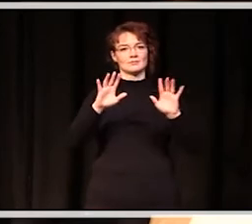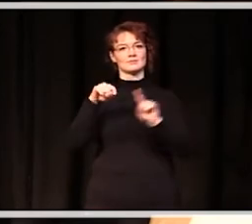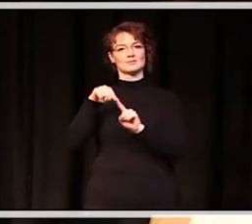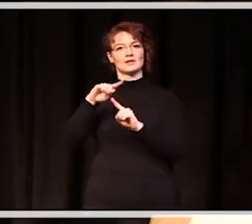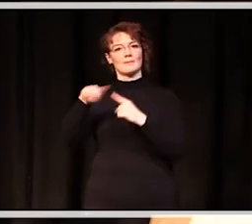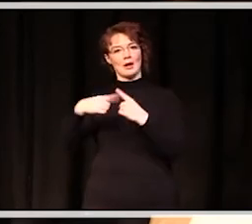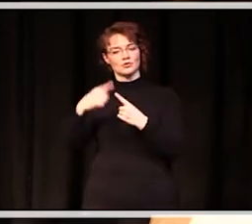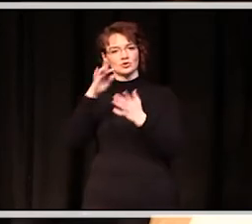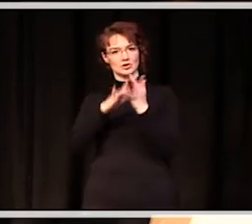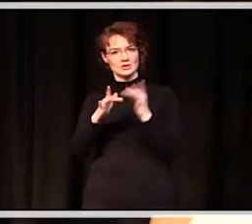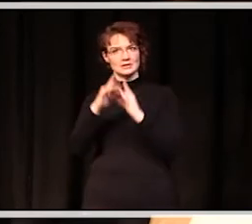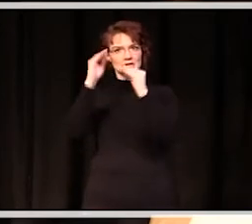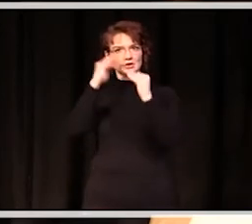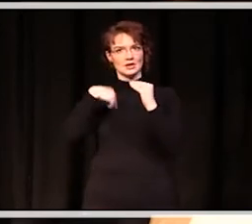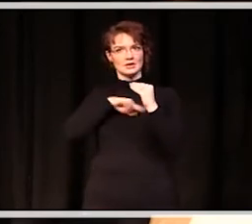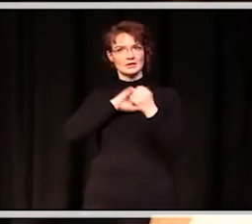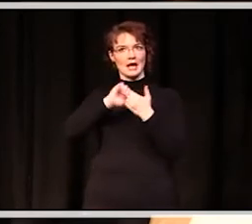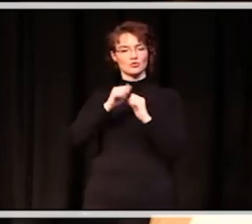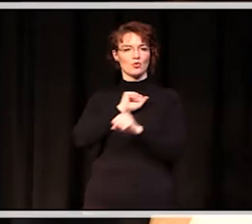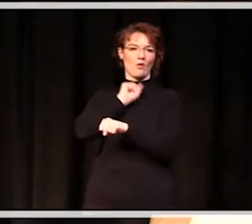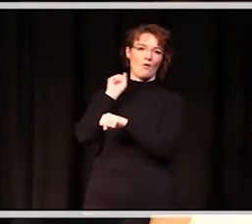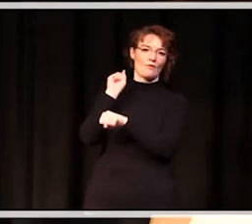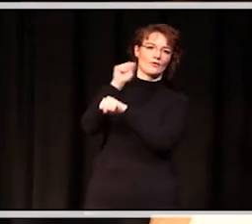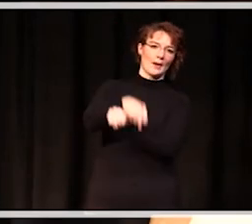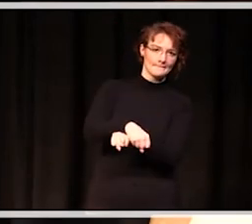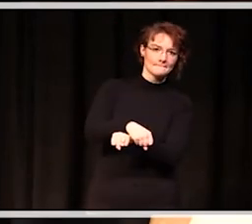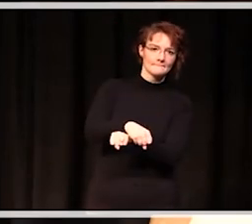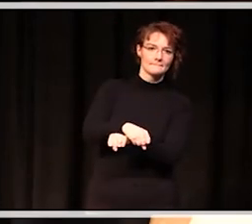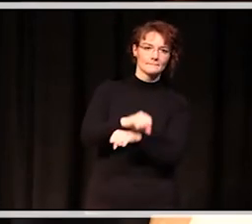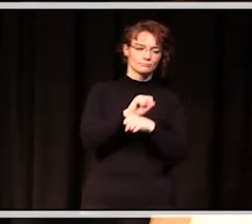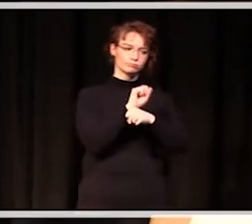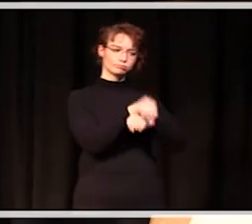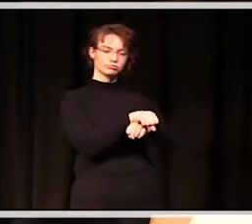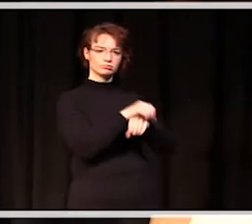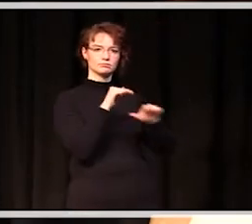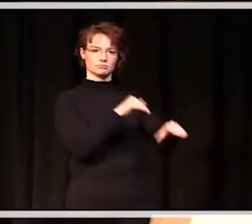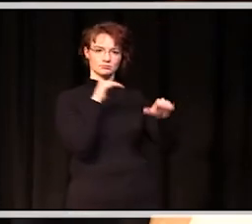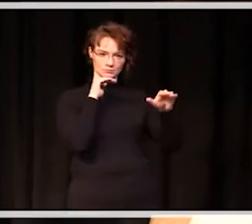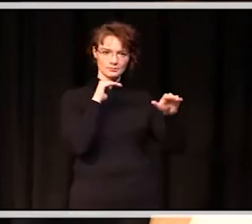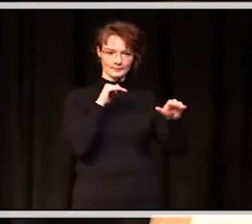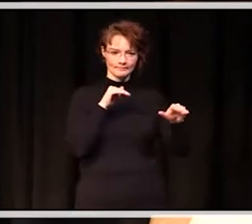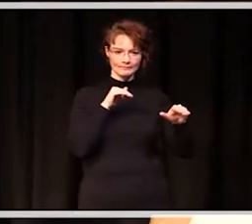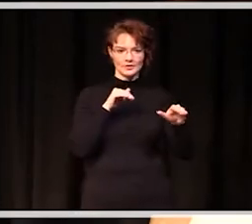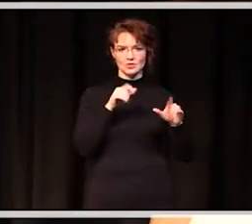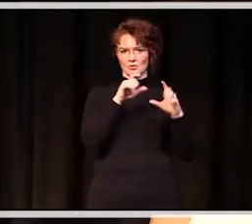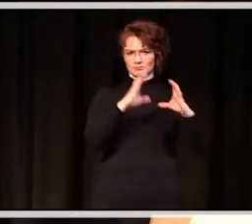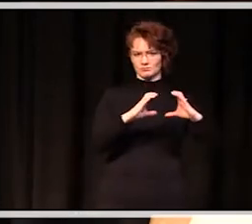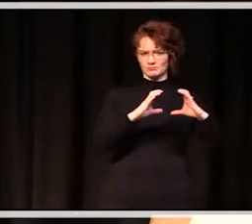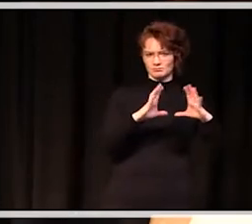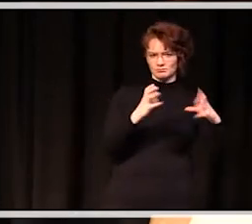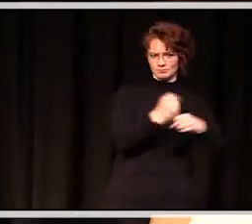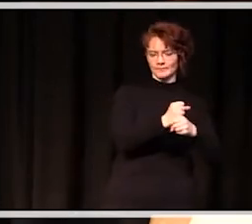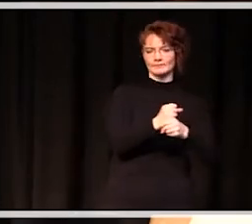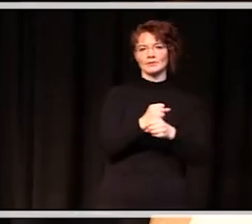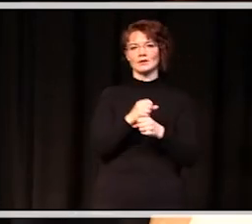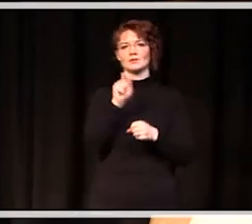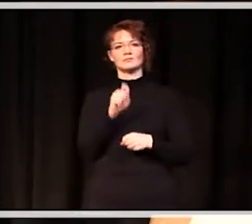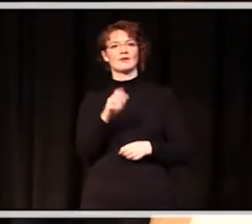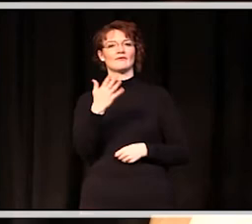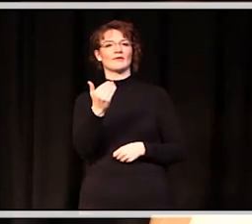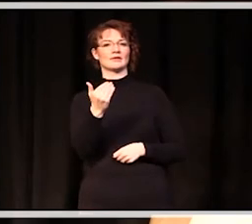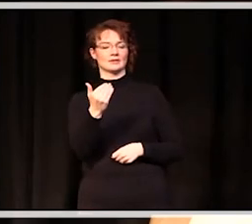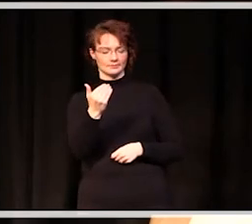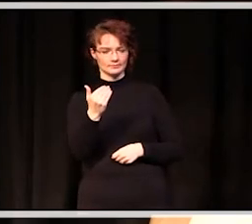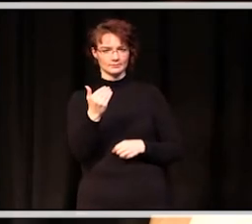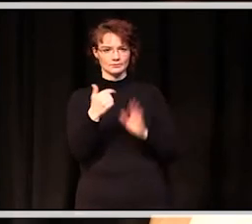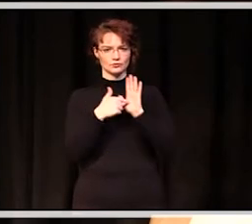and about teaching us how to overcome. So that's those middle verses. But let me just pick it up in verse 15 as we expose